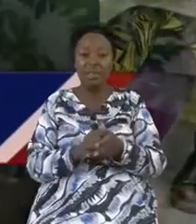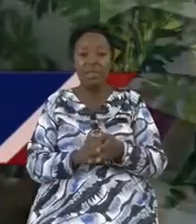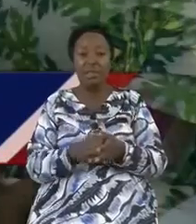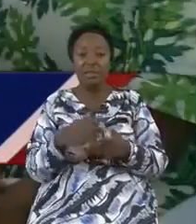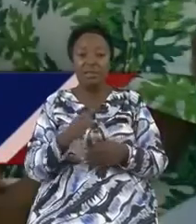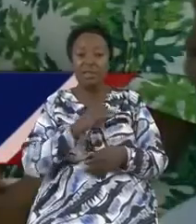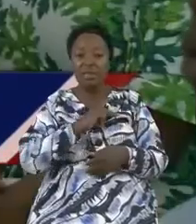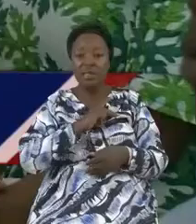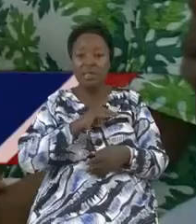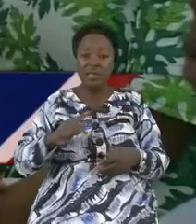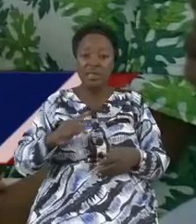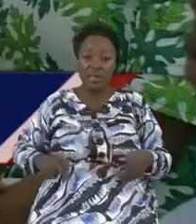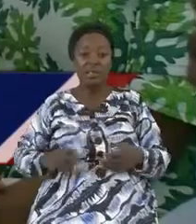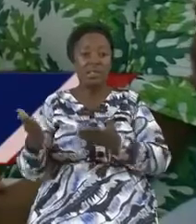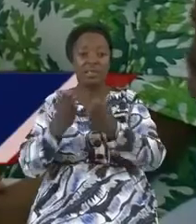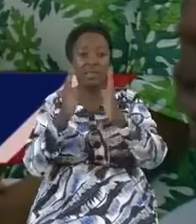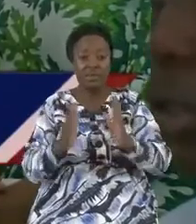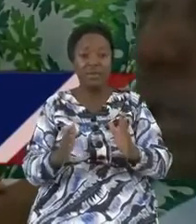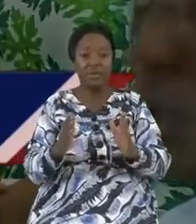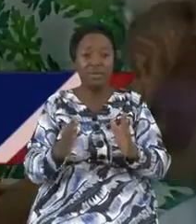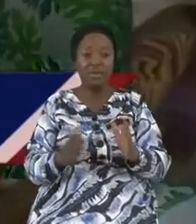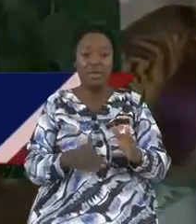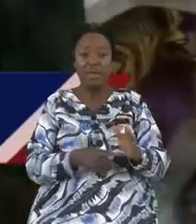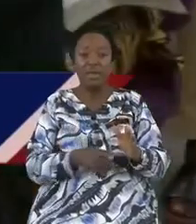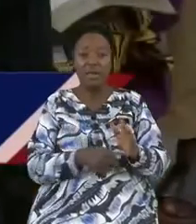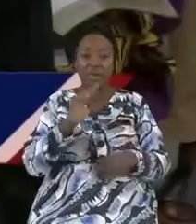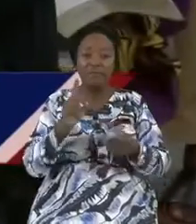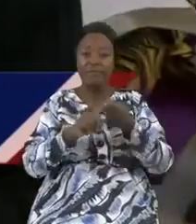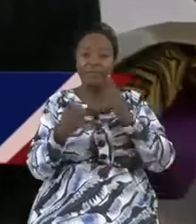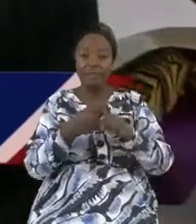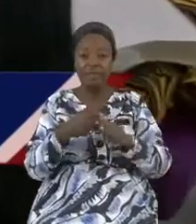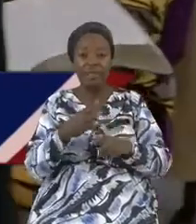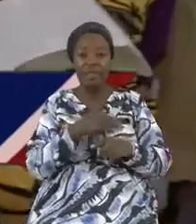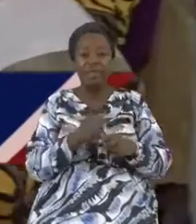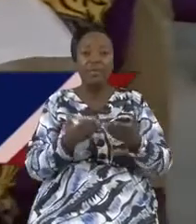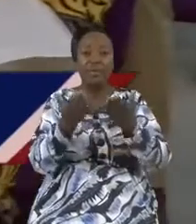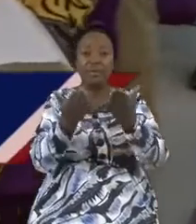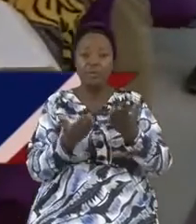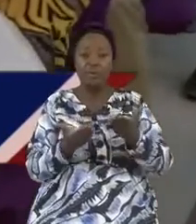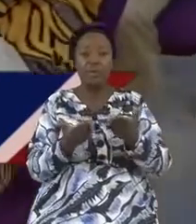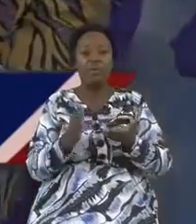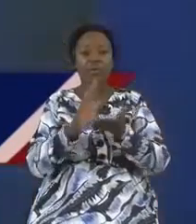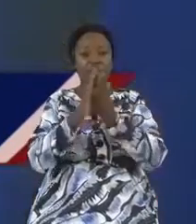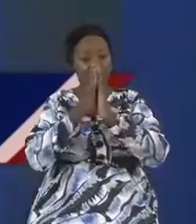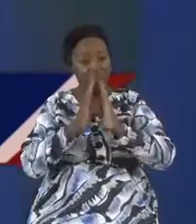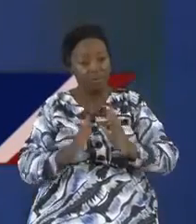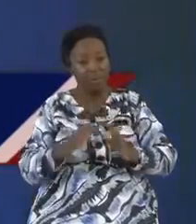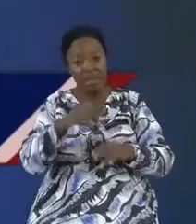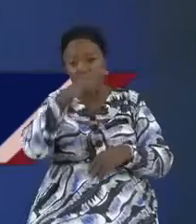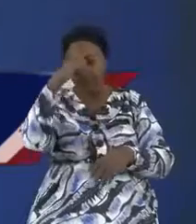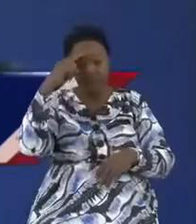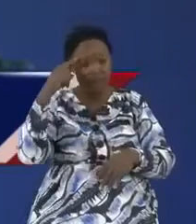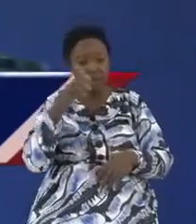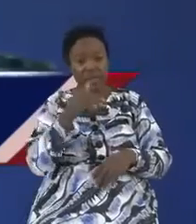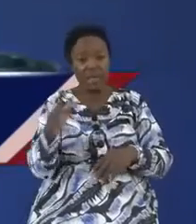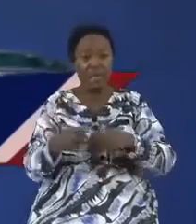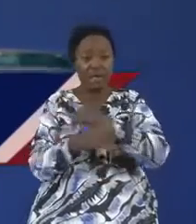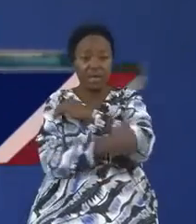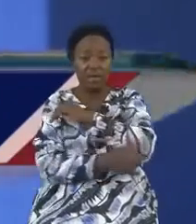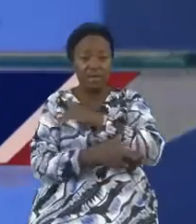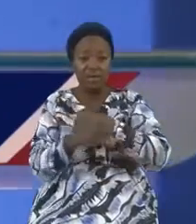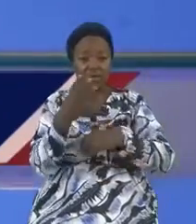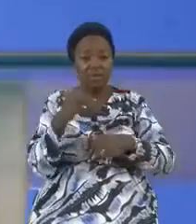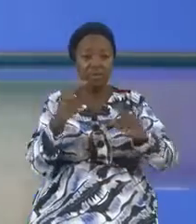king's chamberlain, their friend, desired peace, because their country was